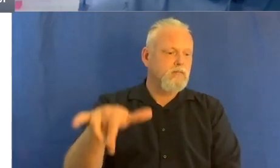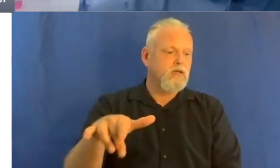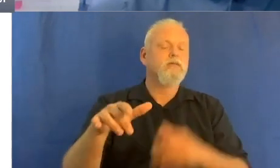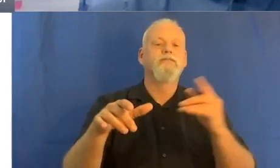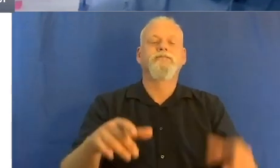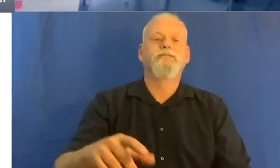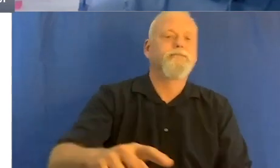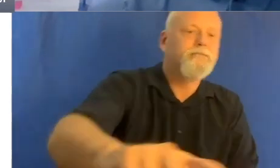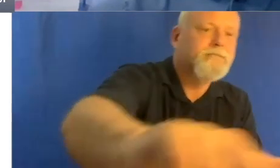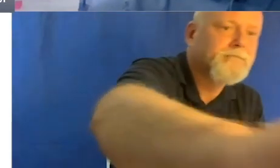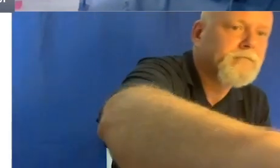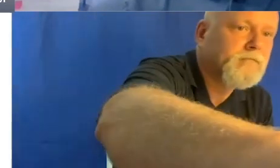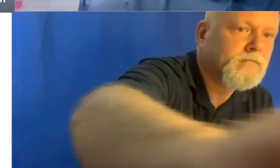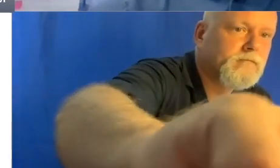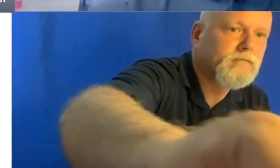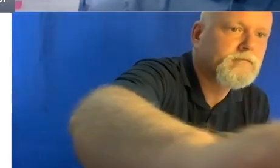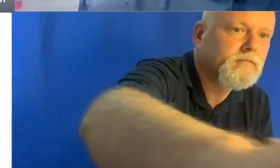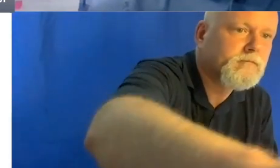Ronald?